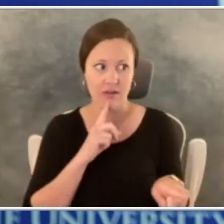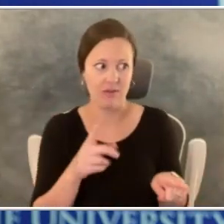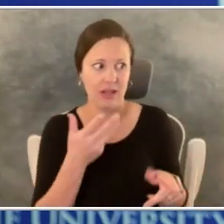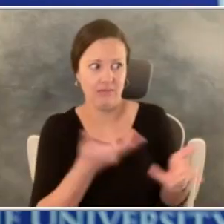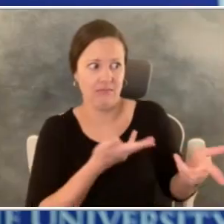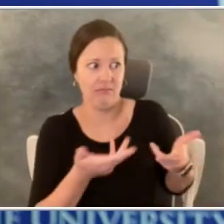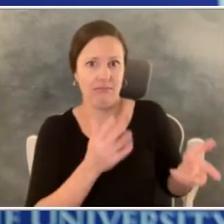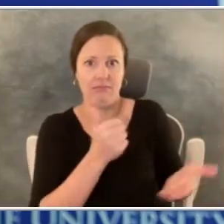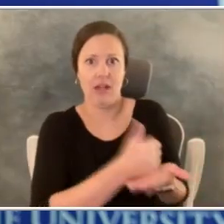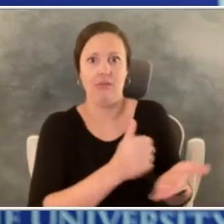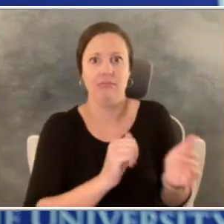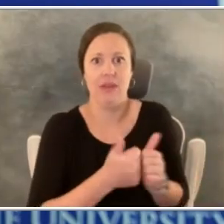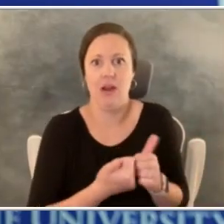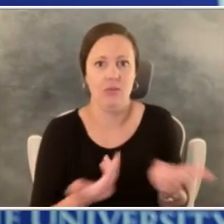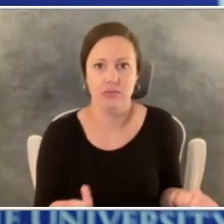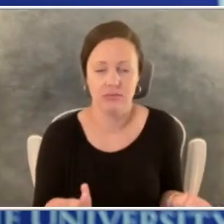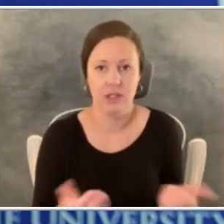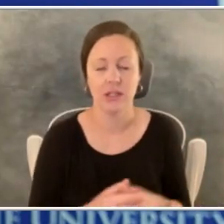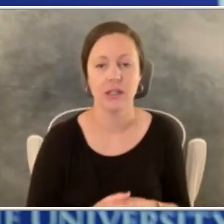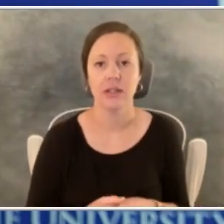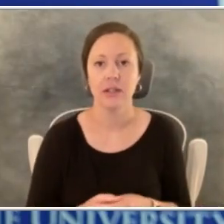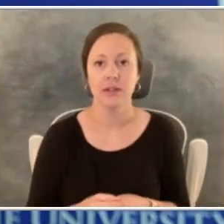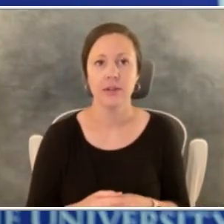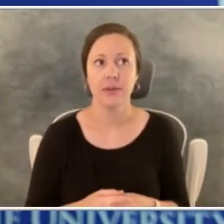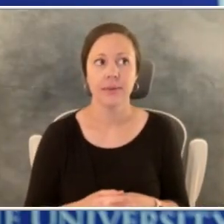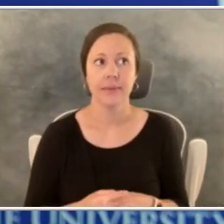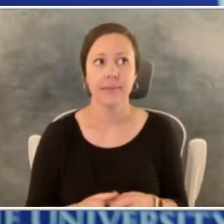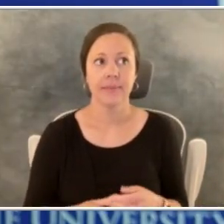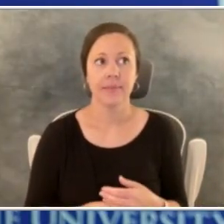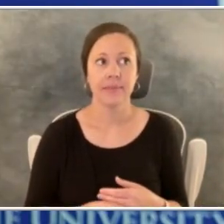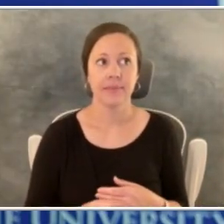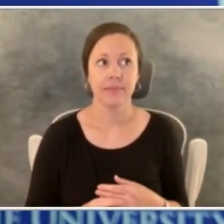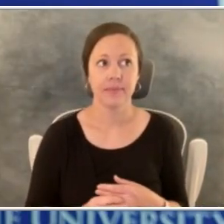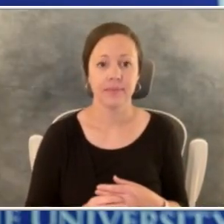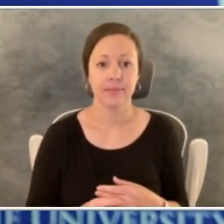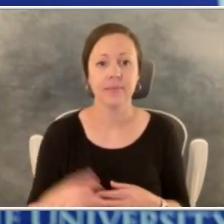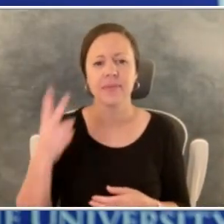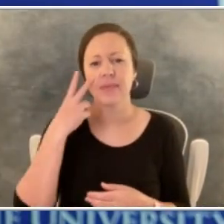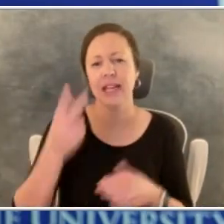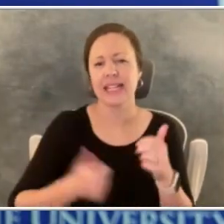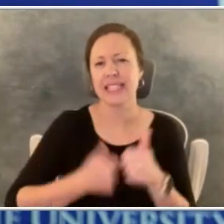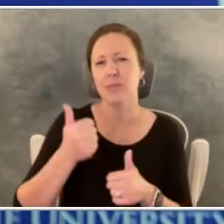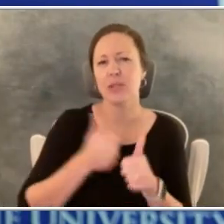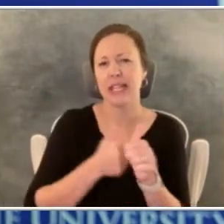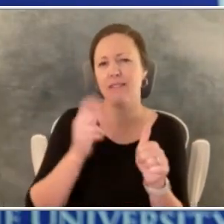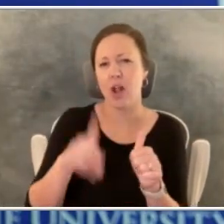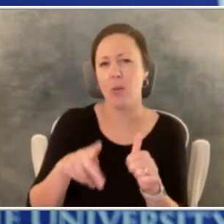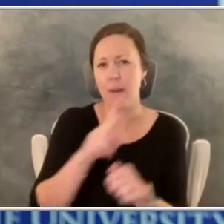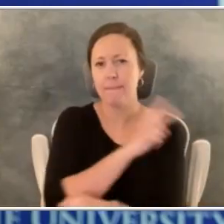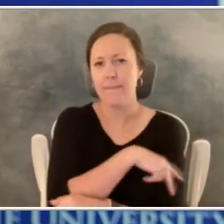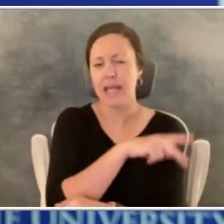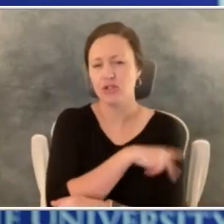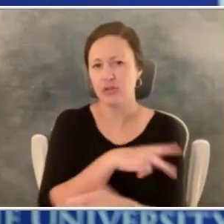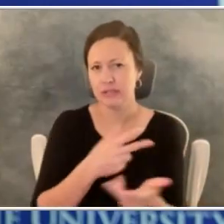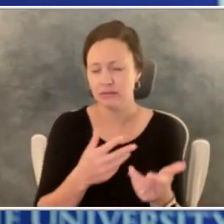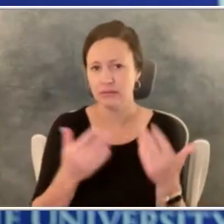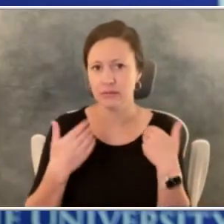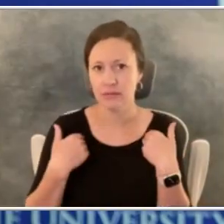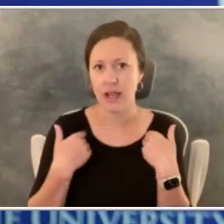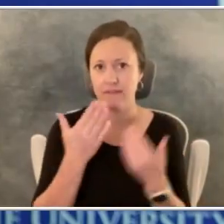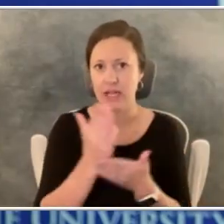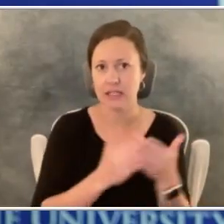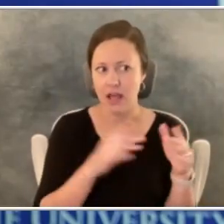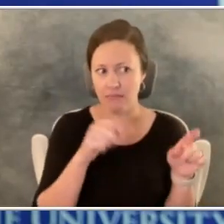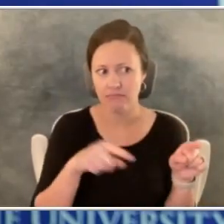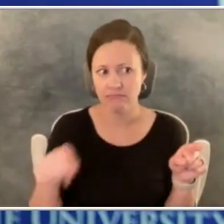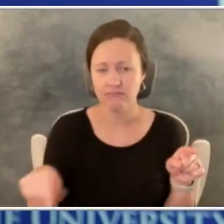I have had patients, so I see mostly follow-up patients. And I have had patients who have suffered with things